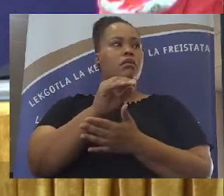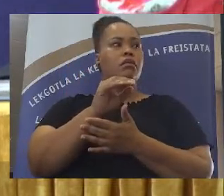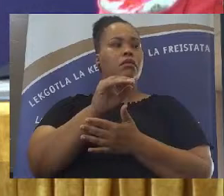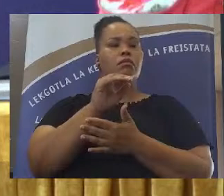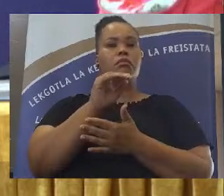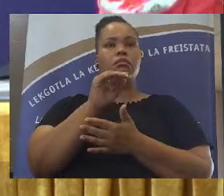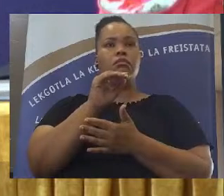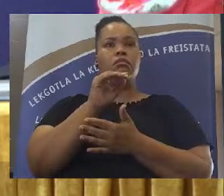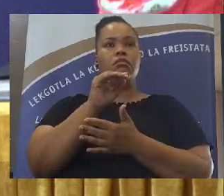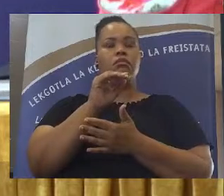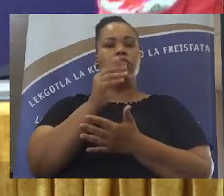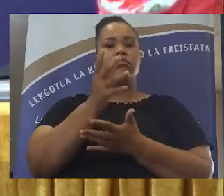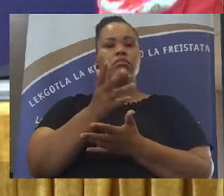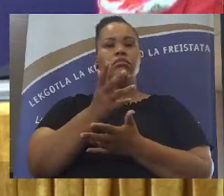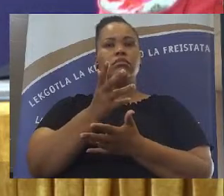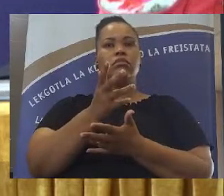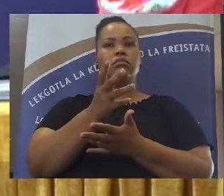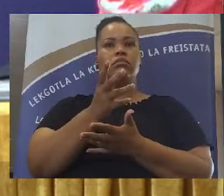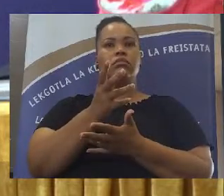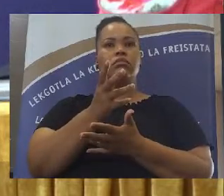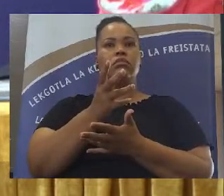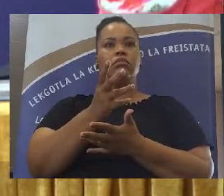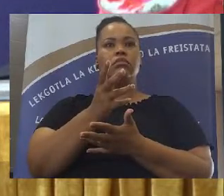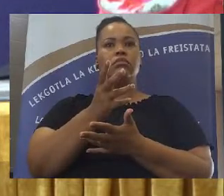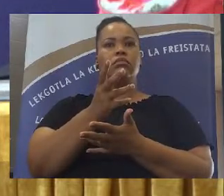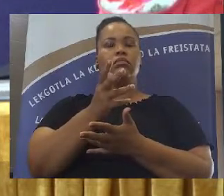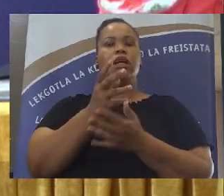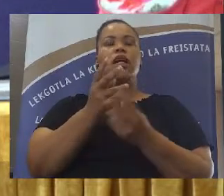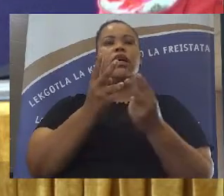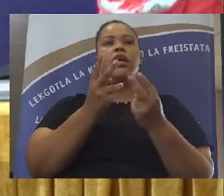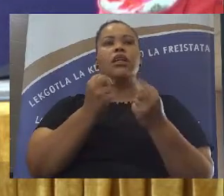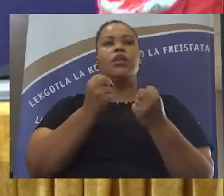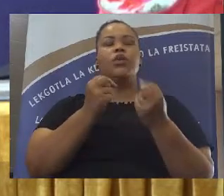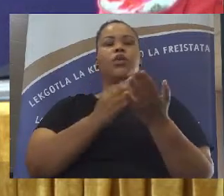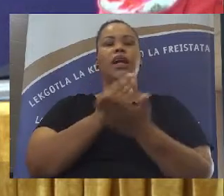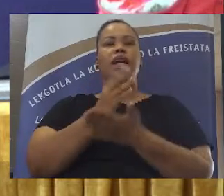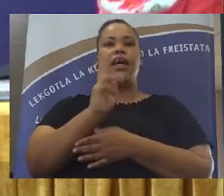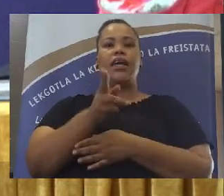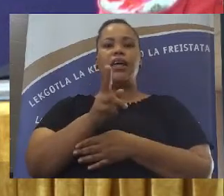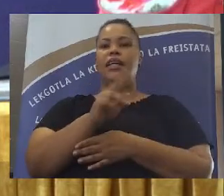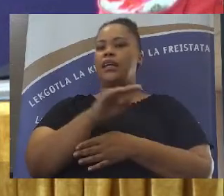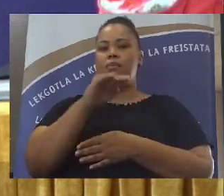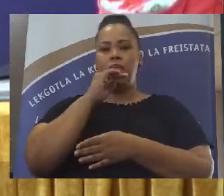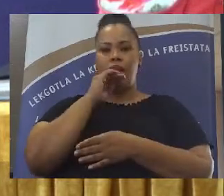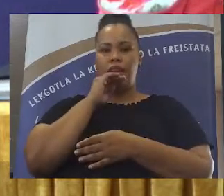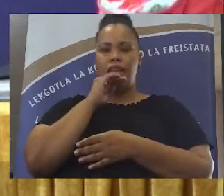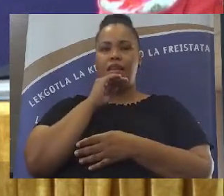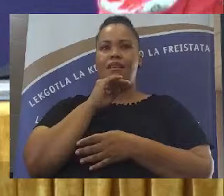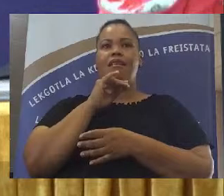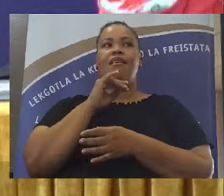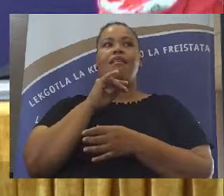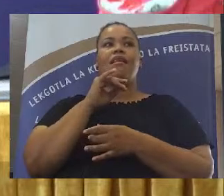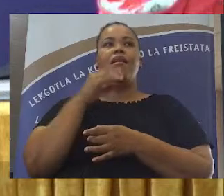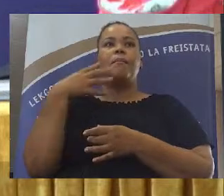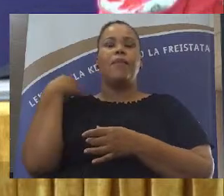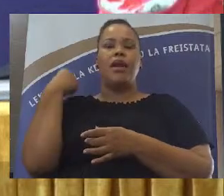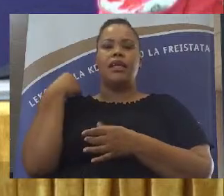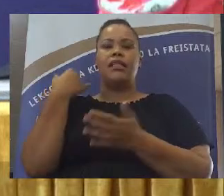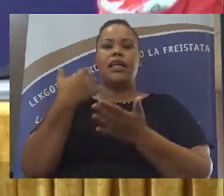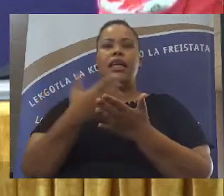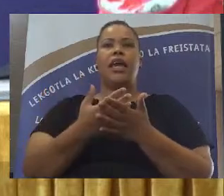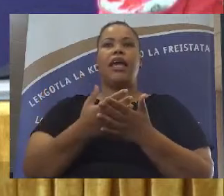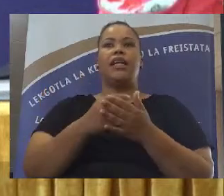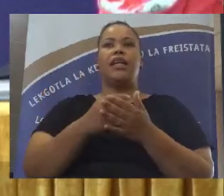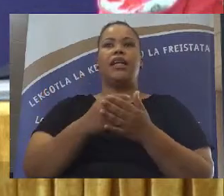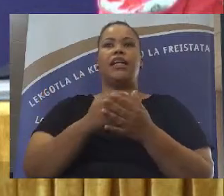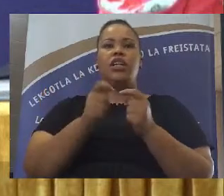you automatically going to renew your right. The minister may amend or insert new terms